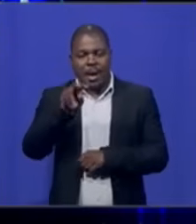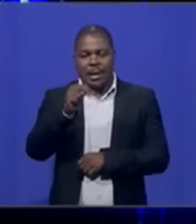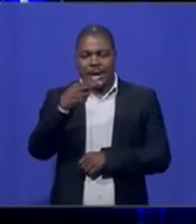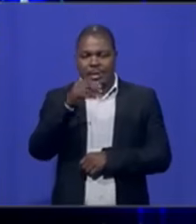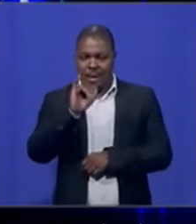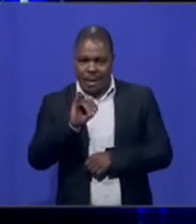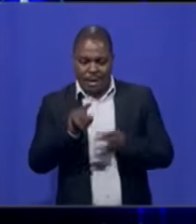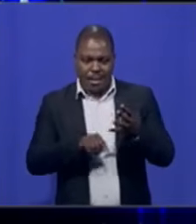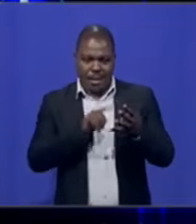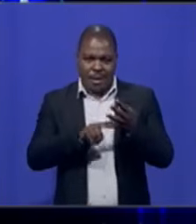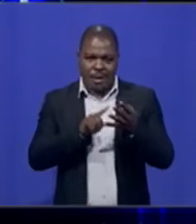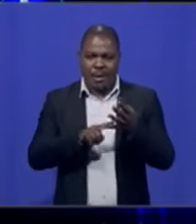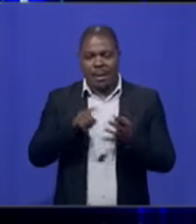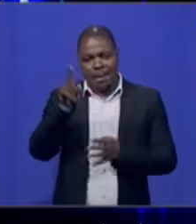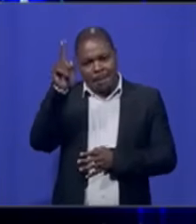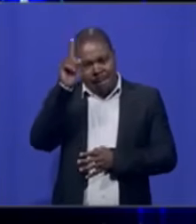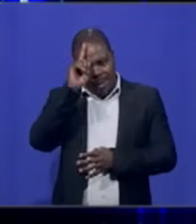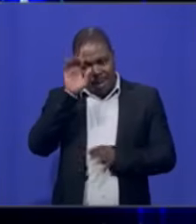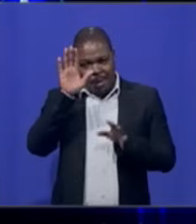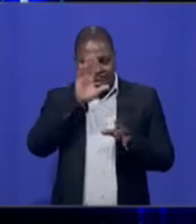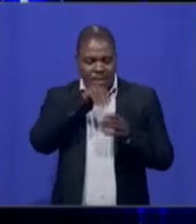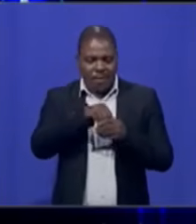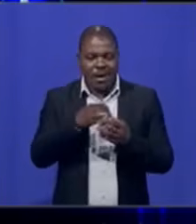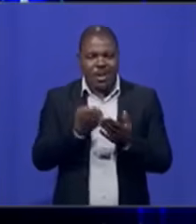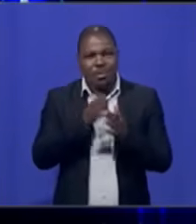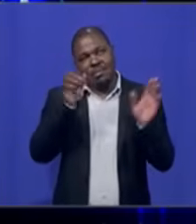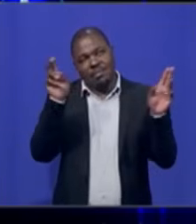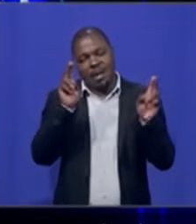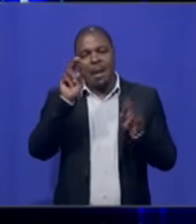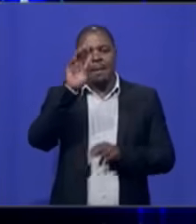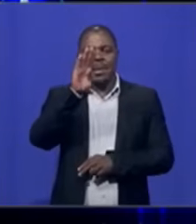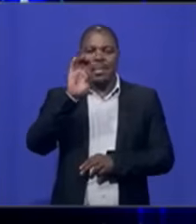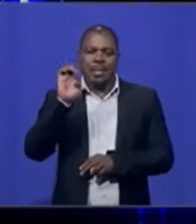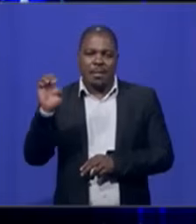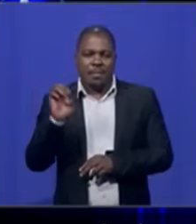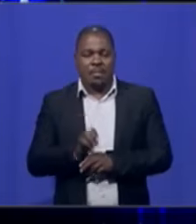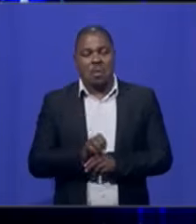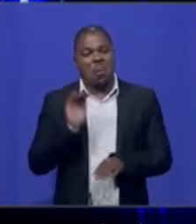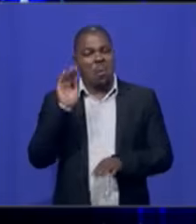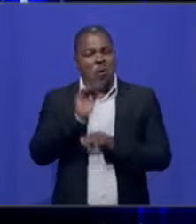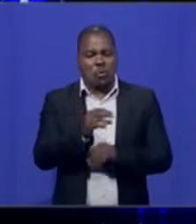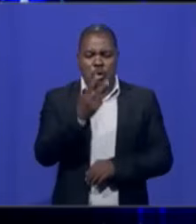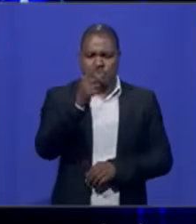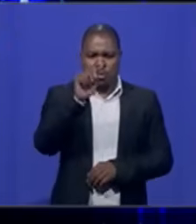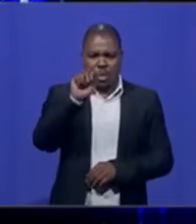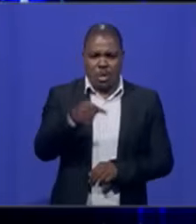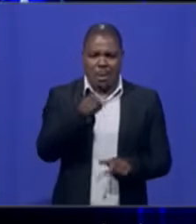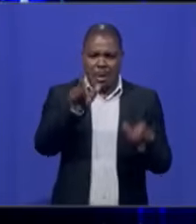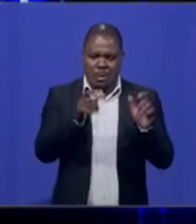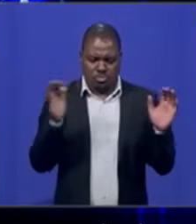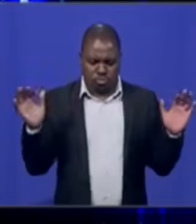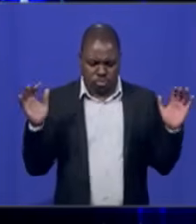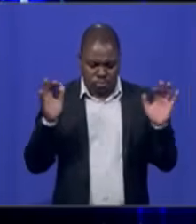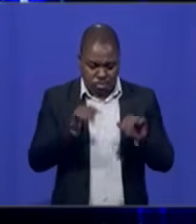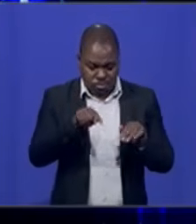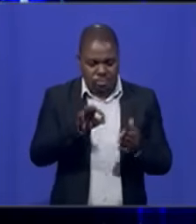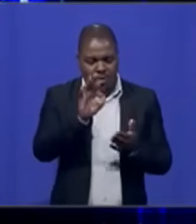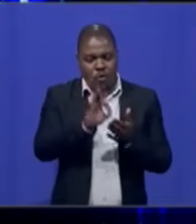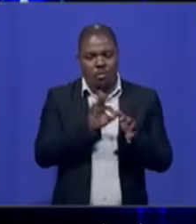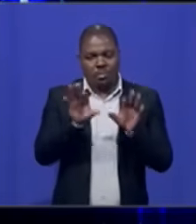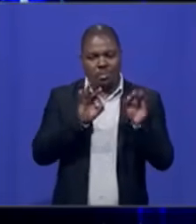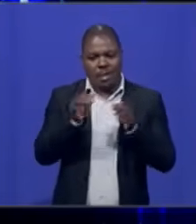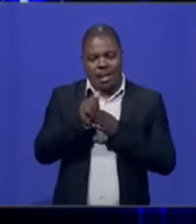le leano la batho ba batsho moruong kapa BEE ka bokgutshwanyane. Ke barumuwa ba fetang 2,000 ba lebeletsweng ho ba teng sebokeng sena sa ho kgetha